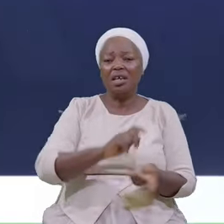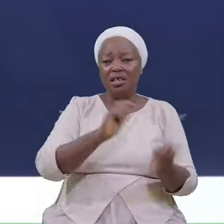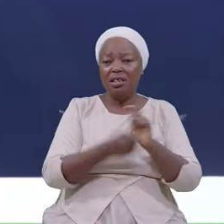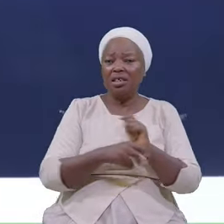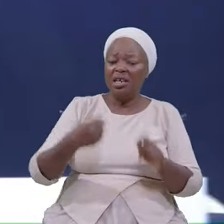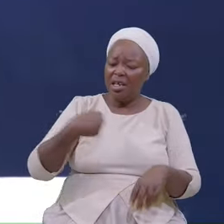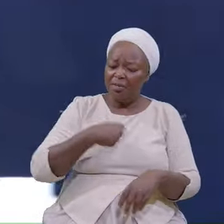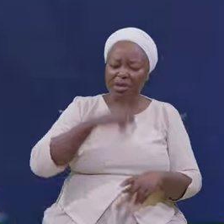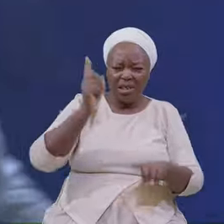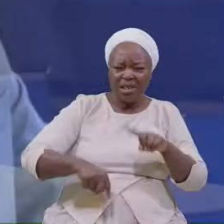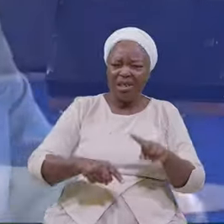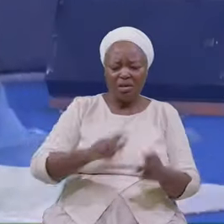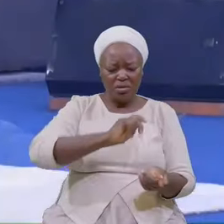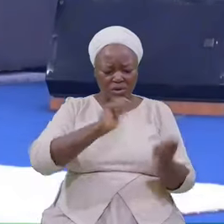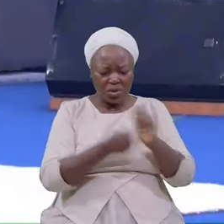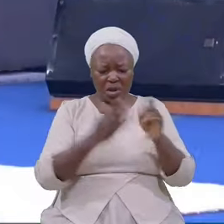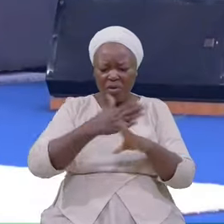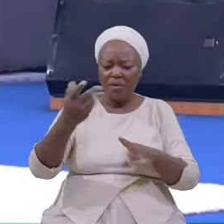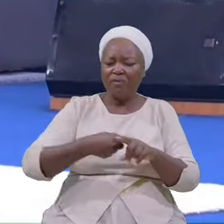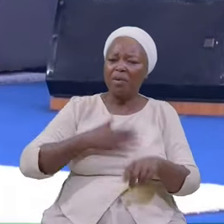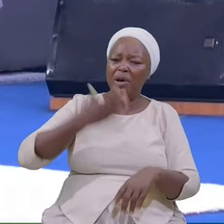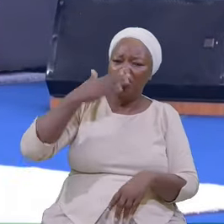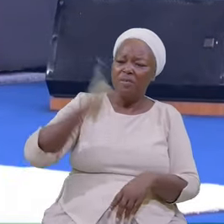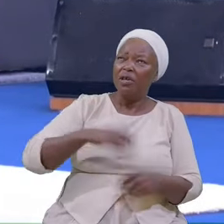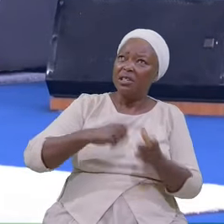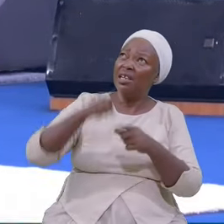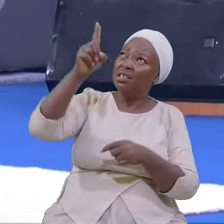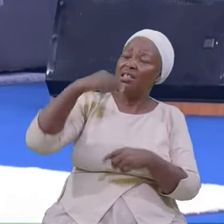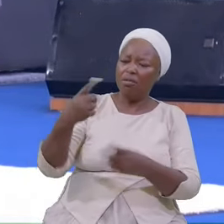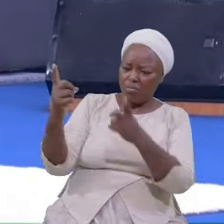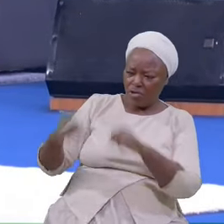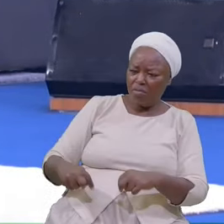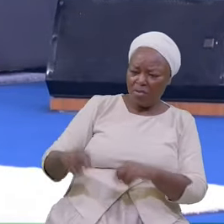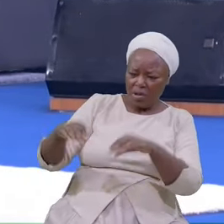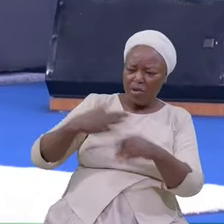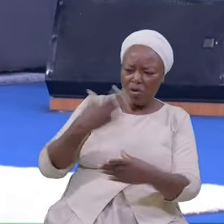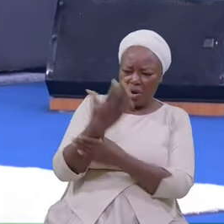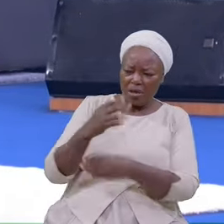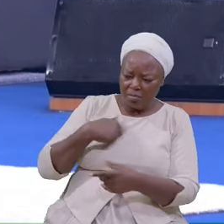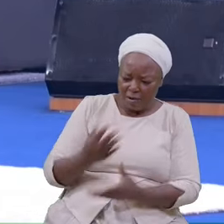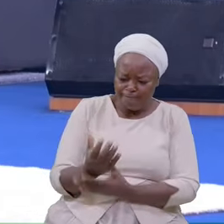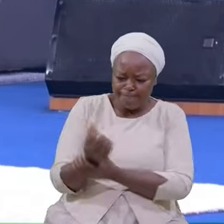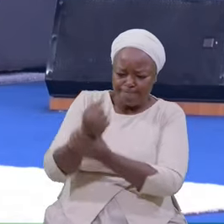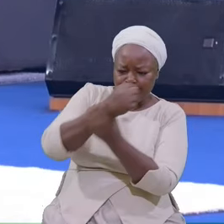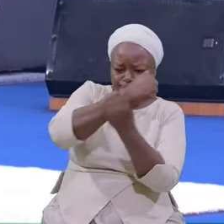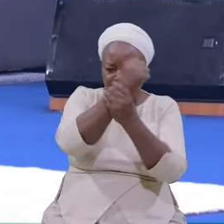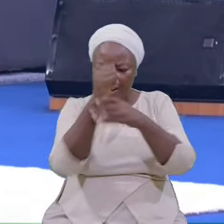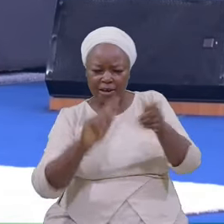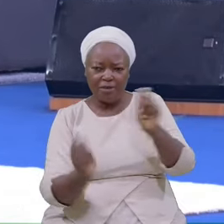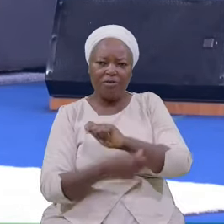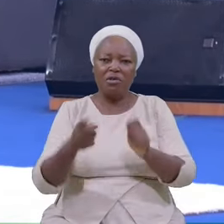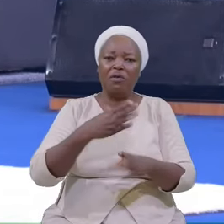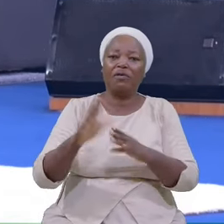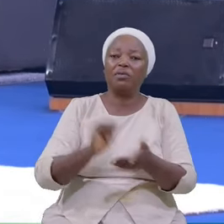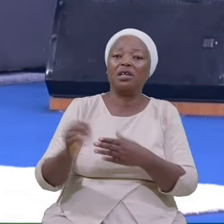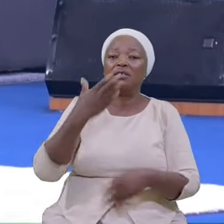turn away from my evil. It says, "Come, give me your hand. I'll turn you away from that evil." Je ne peux pas me détourner du